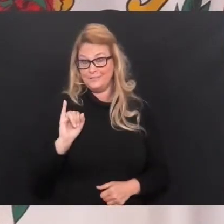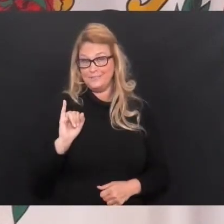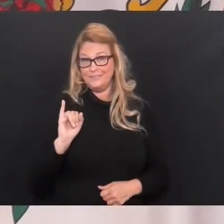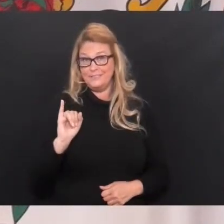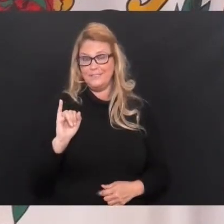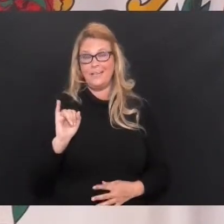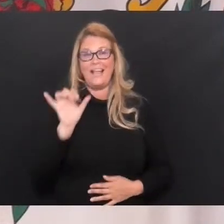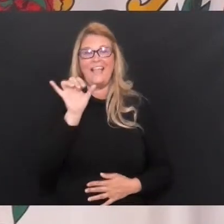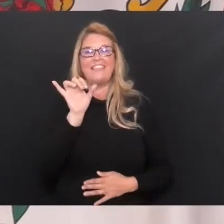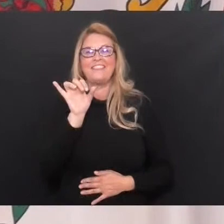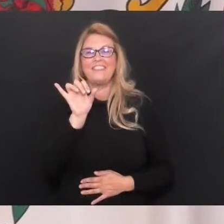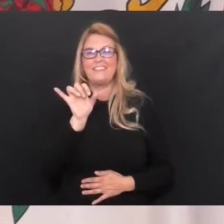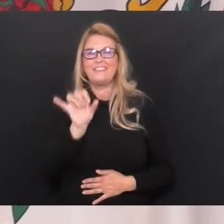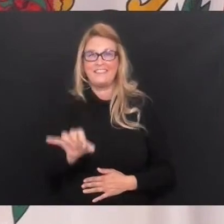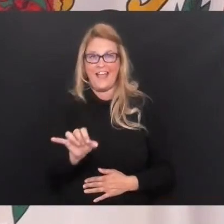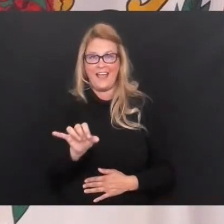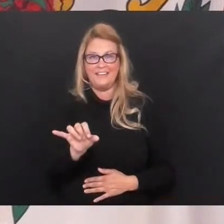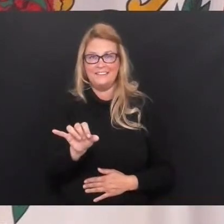this is,